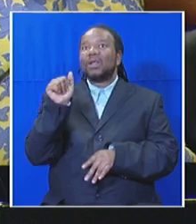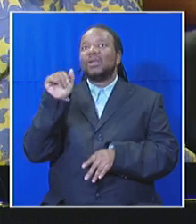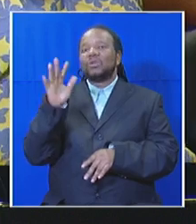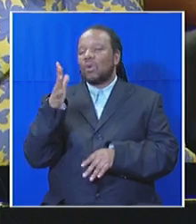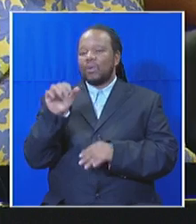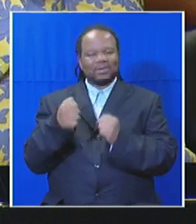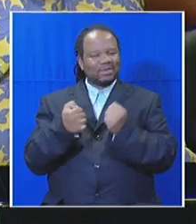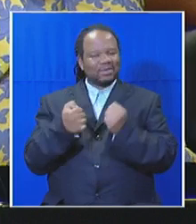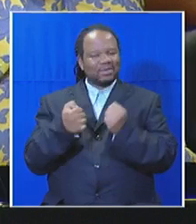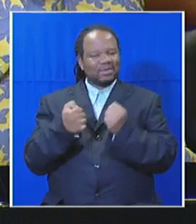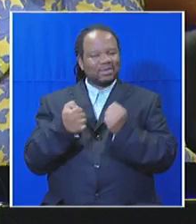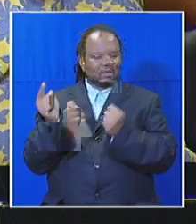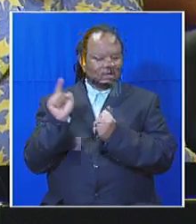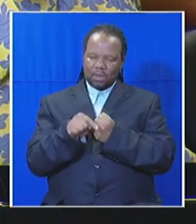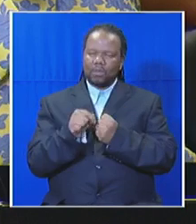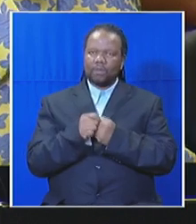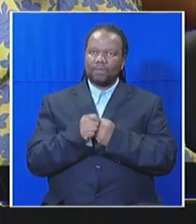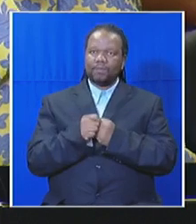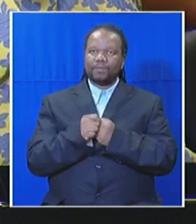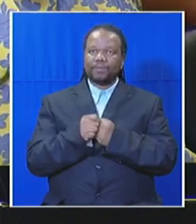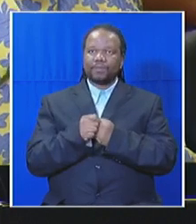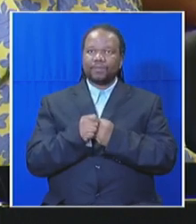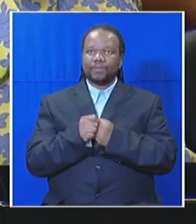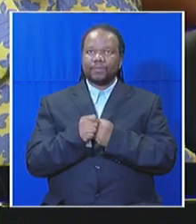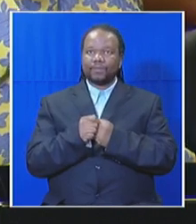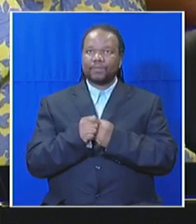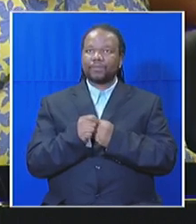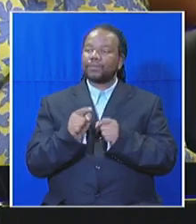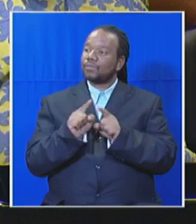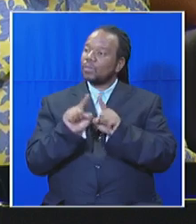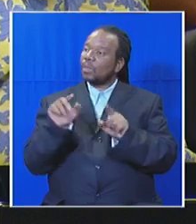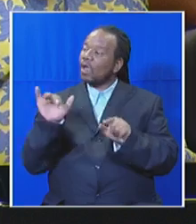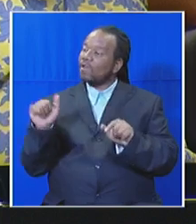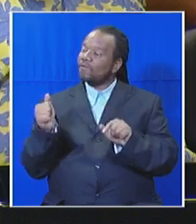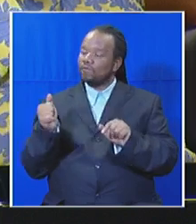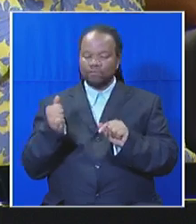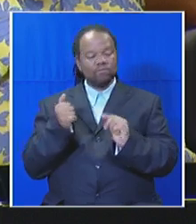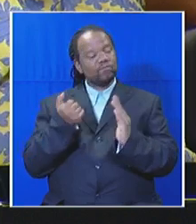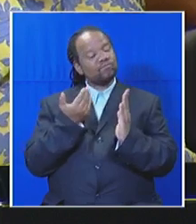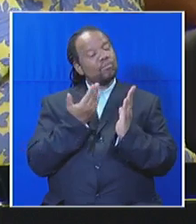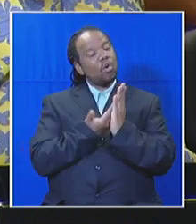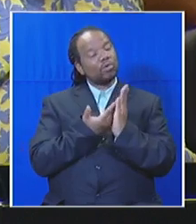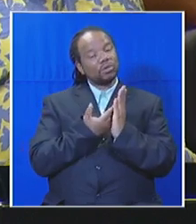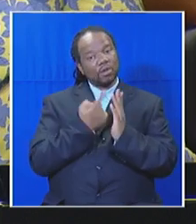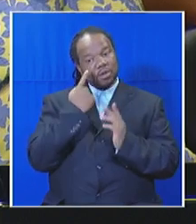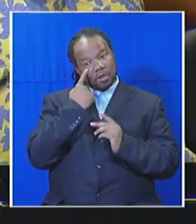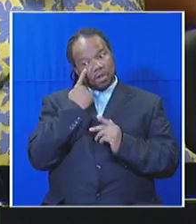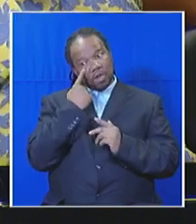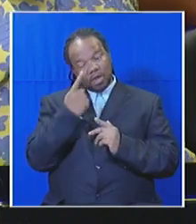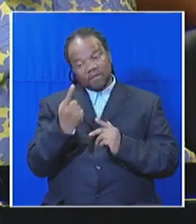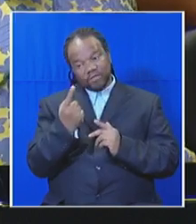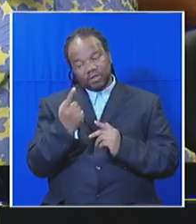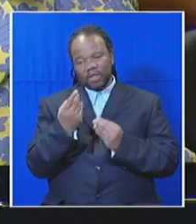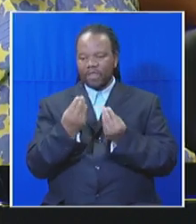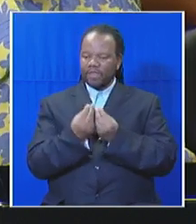brought. No, he must bring it as a substantive motion with accompanying evidence of all the things